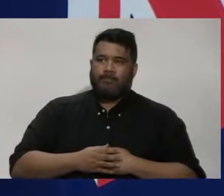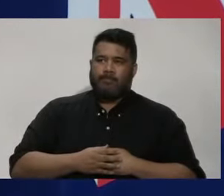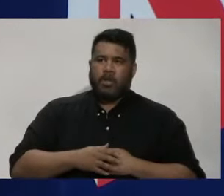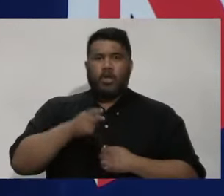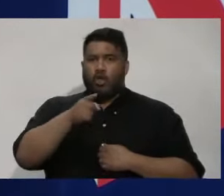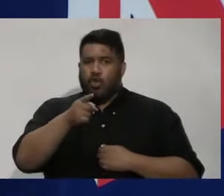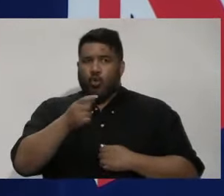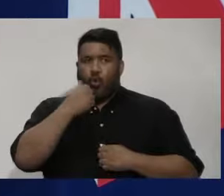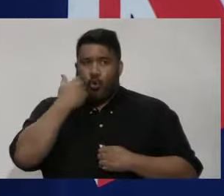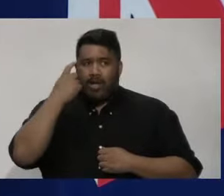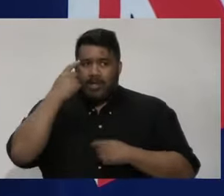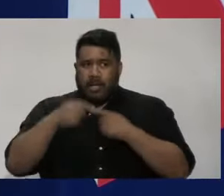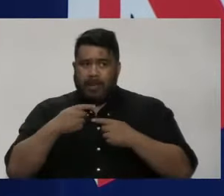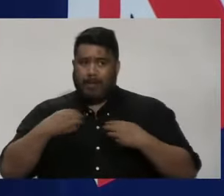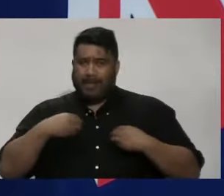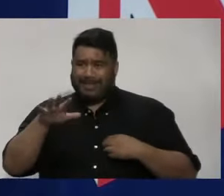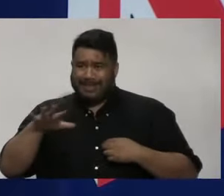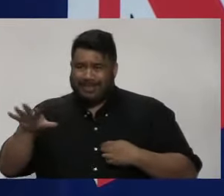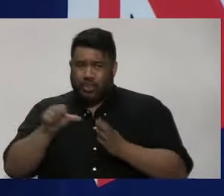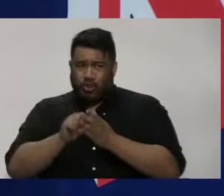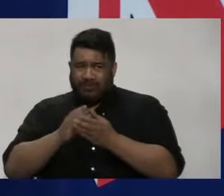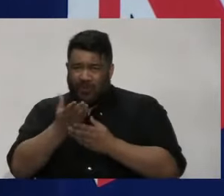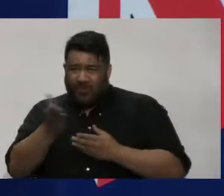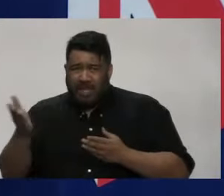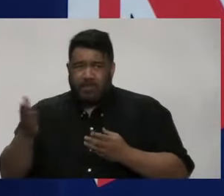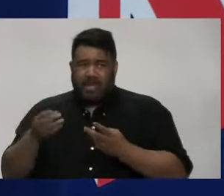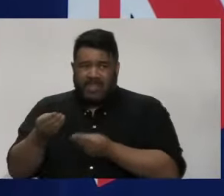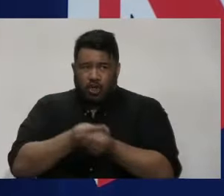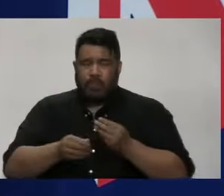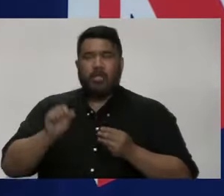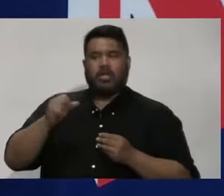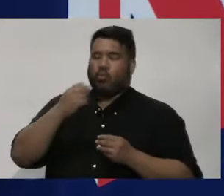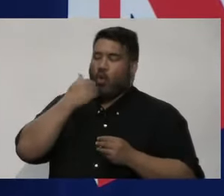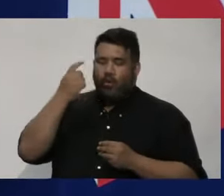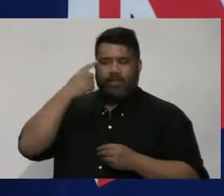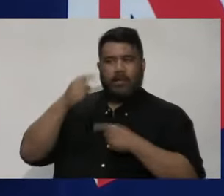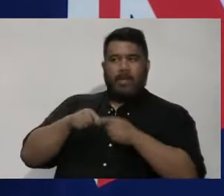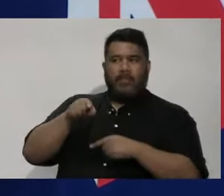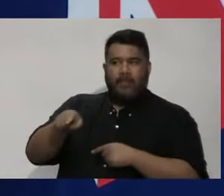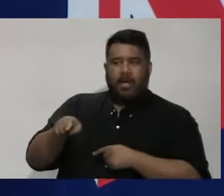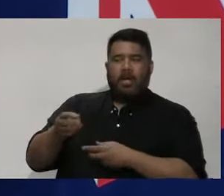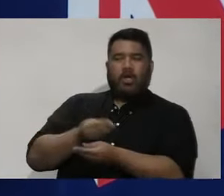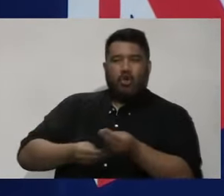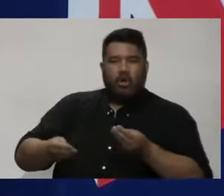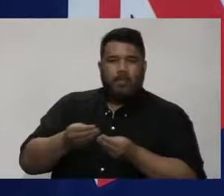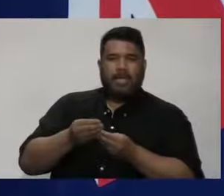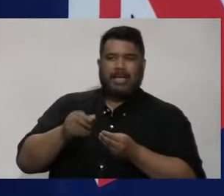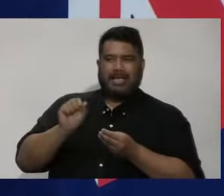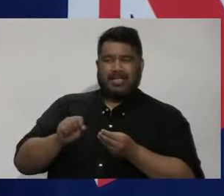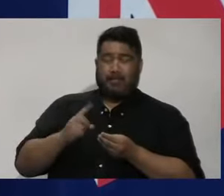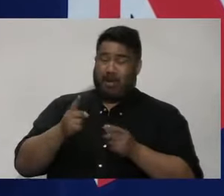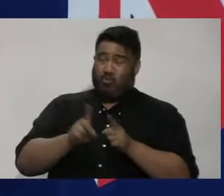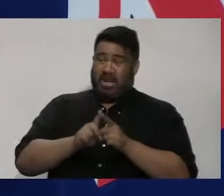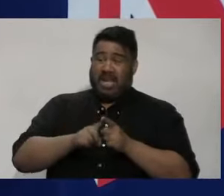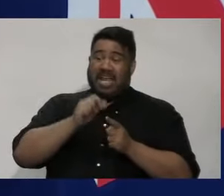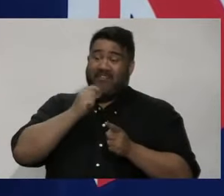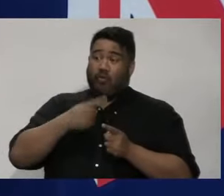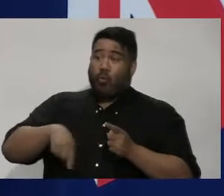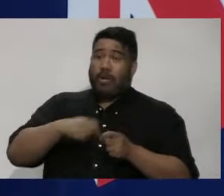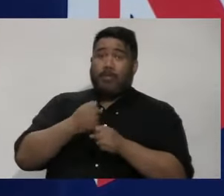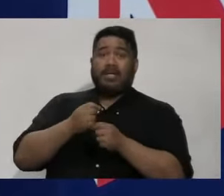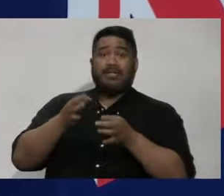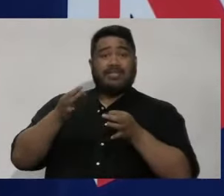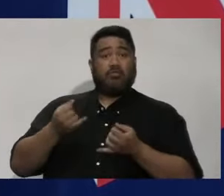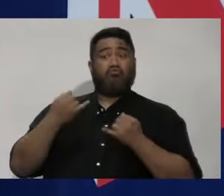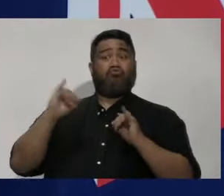cost to business, the cost to the Auckland economy, but equally we have to keep in mind the wider costs if we make a premature